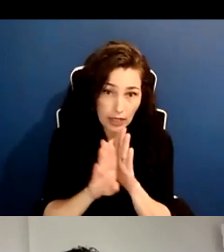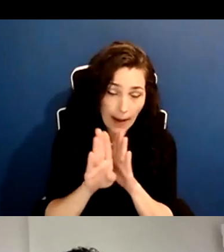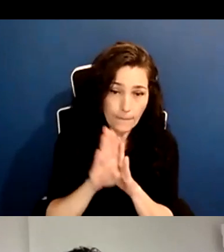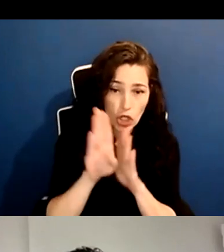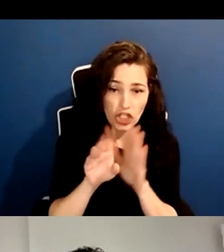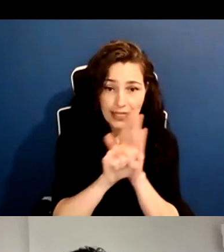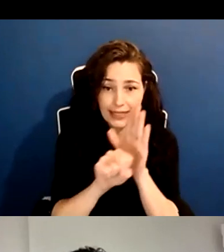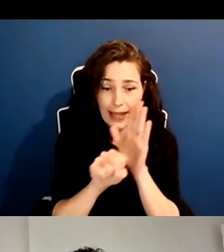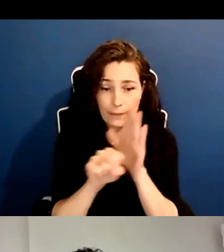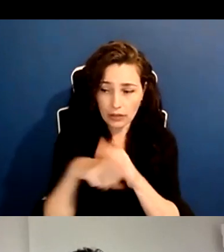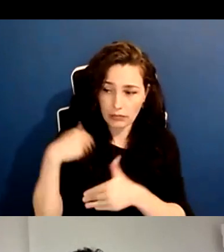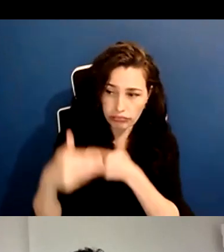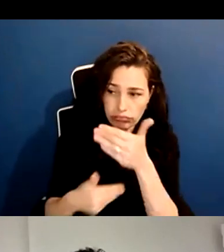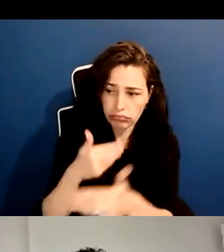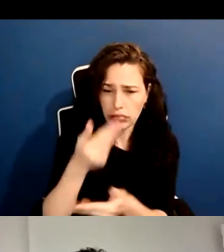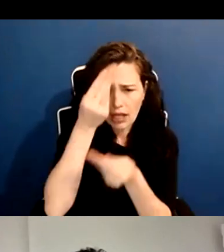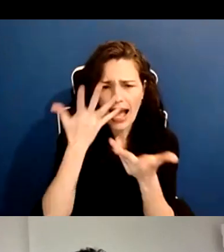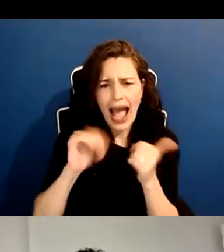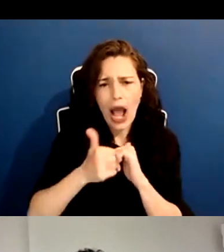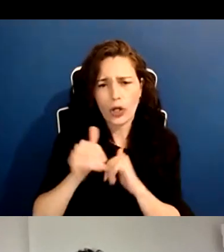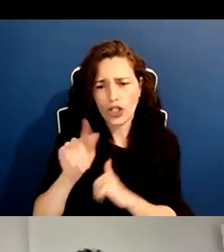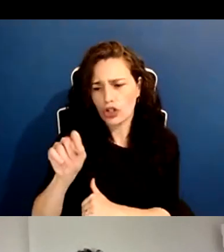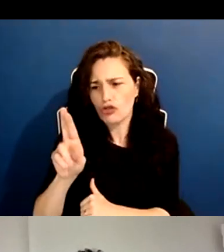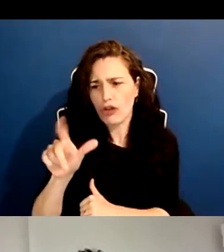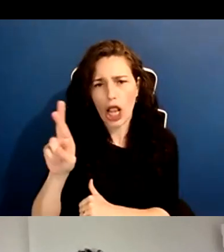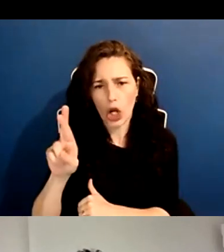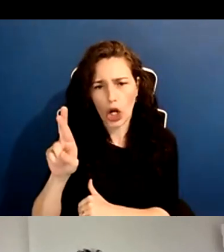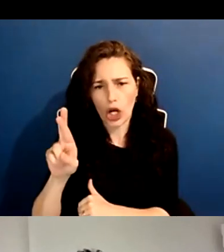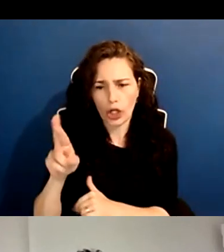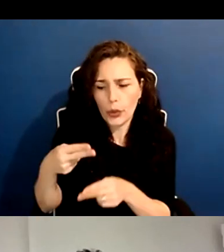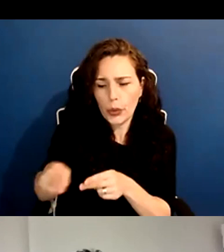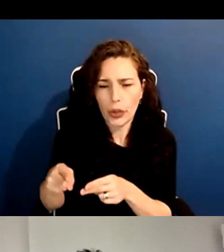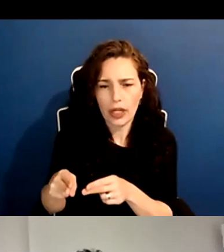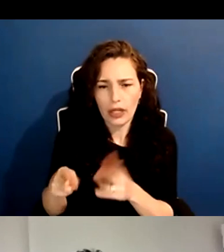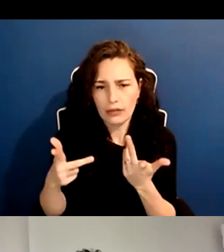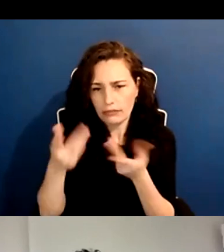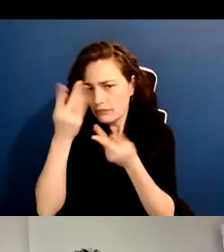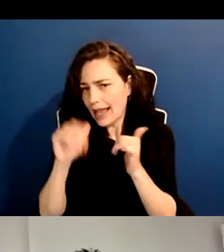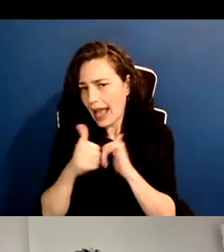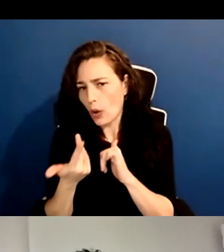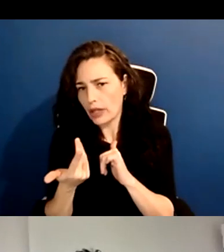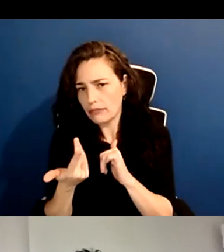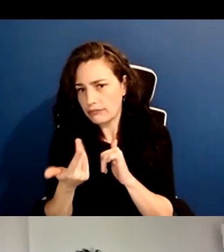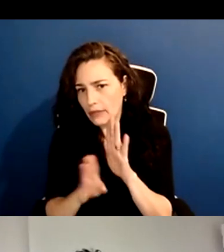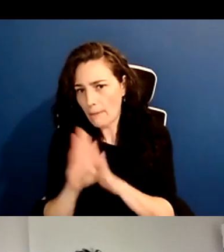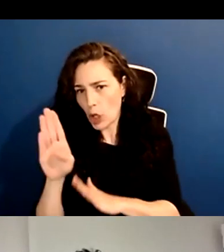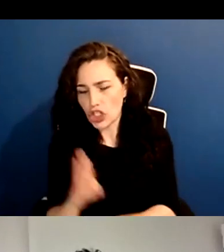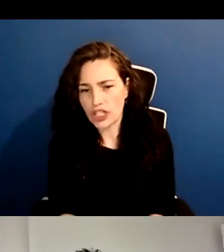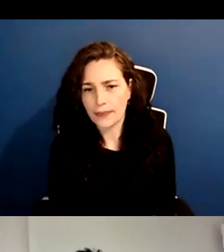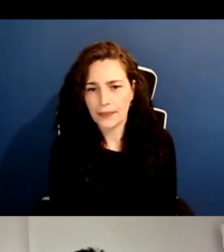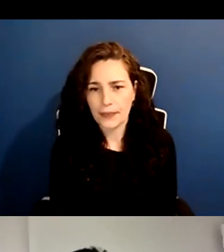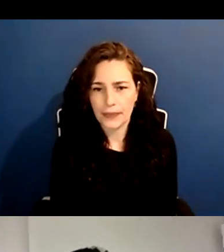about how this trailer emerged, maybe outside of your longer sample? Yes, I mean,